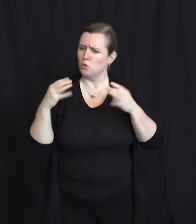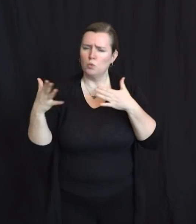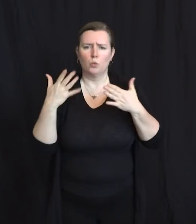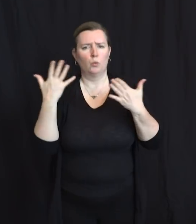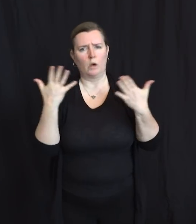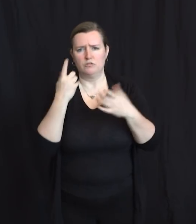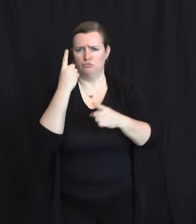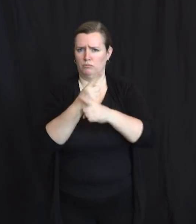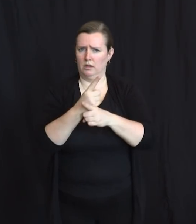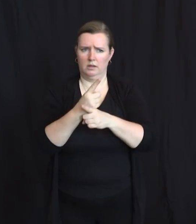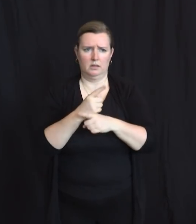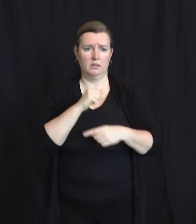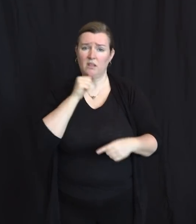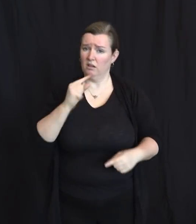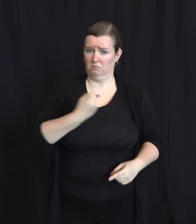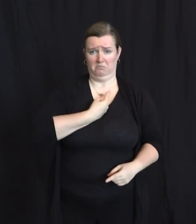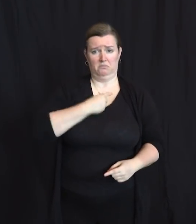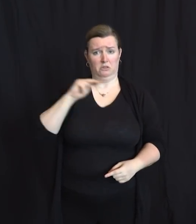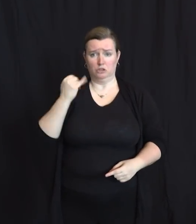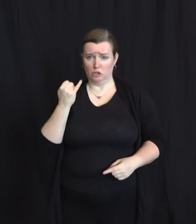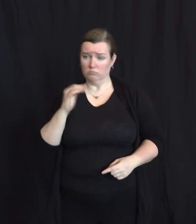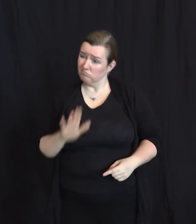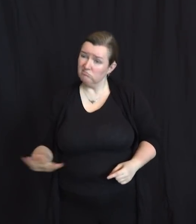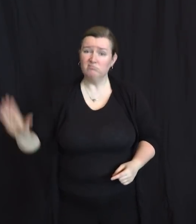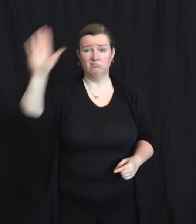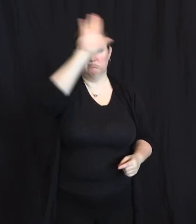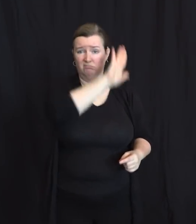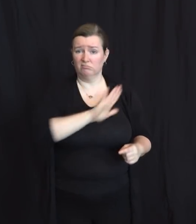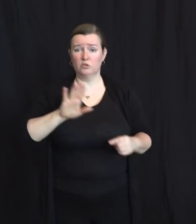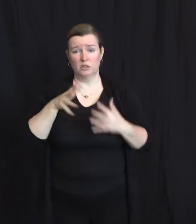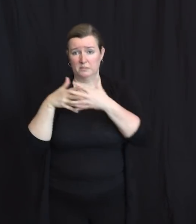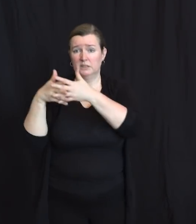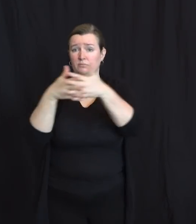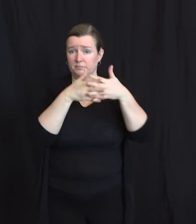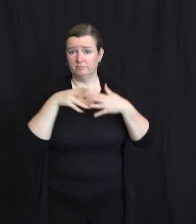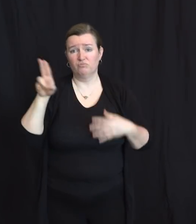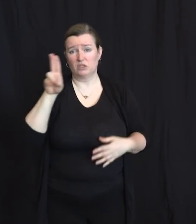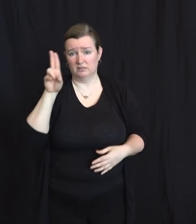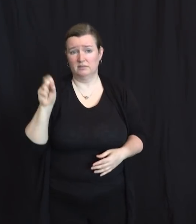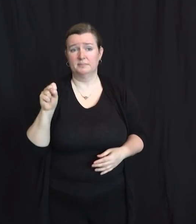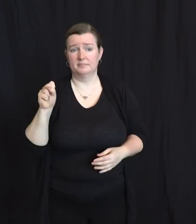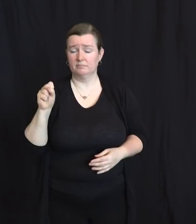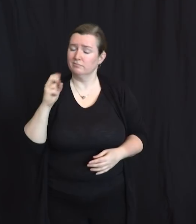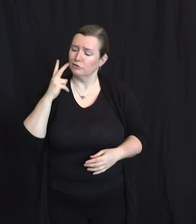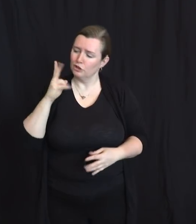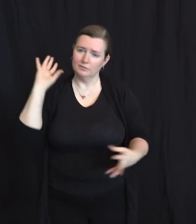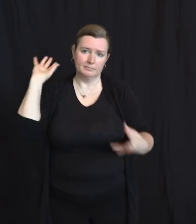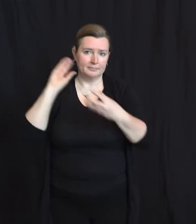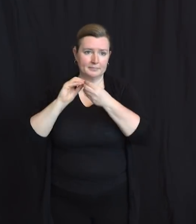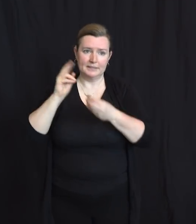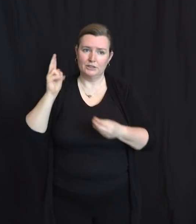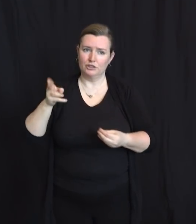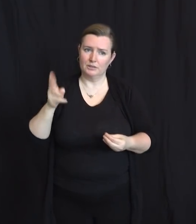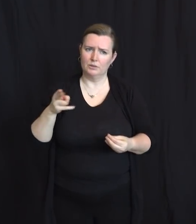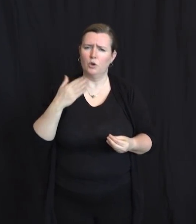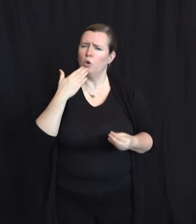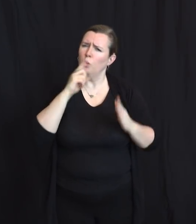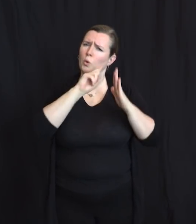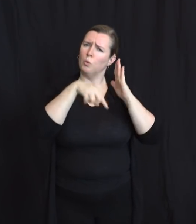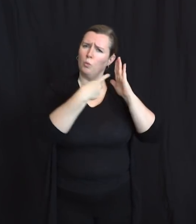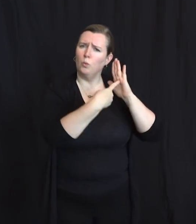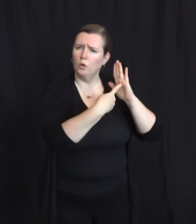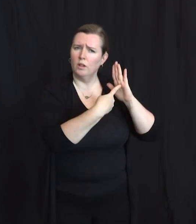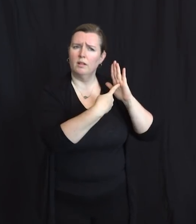Jersey, but across our country, and looking to history to find role models. What better role model than Abraham